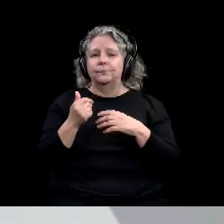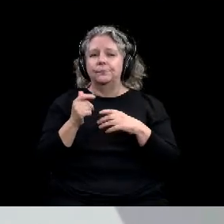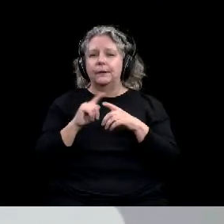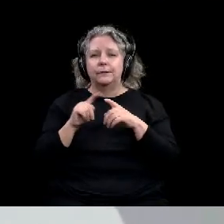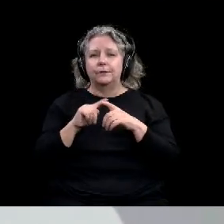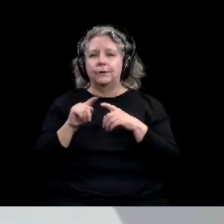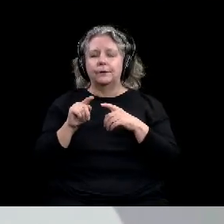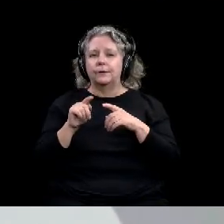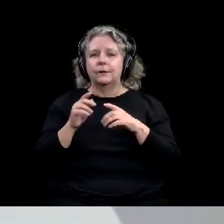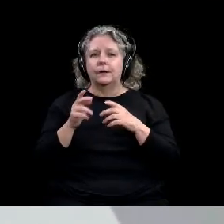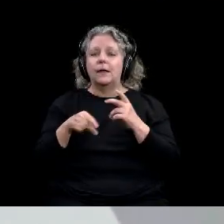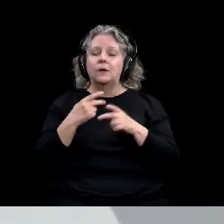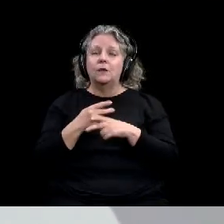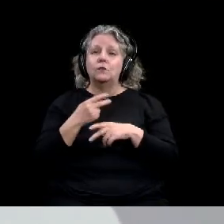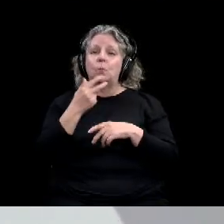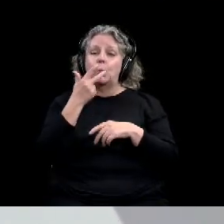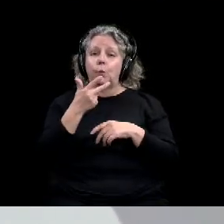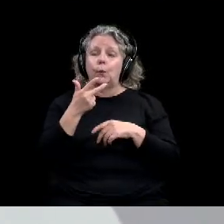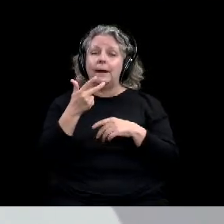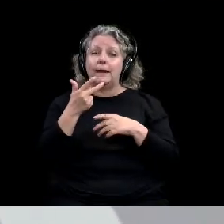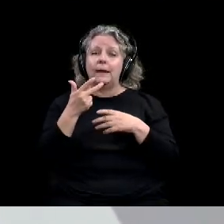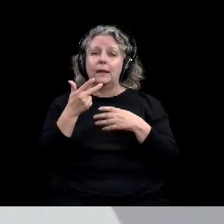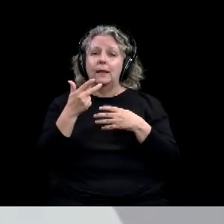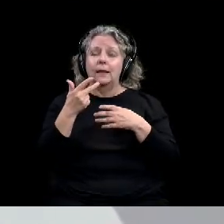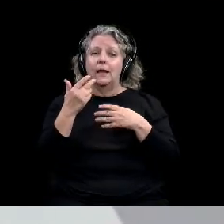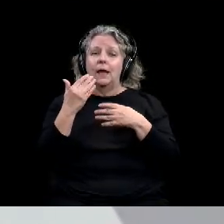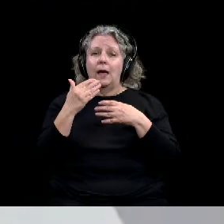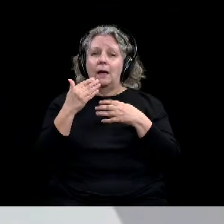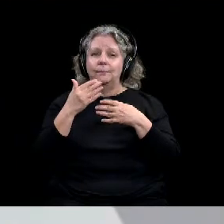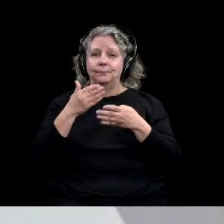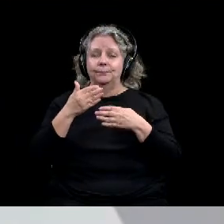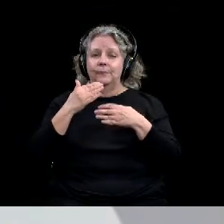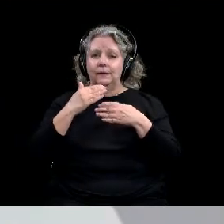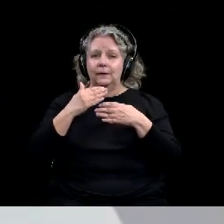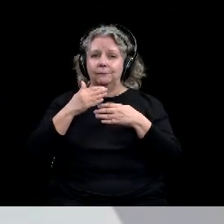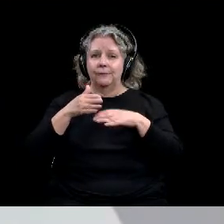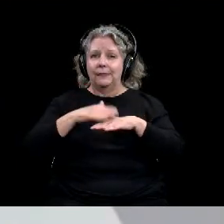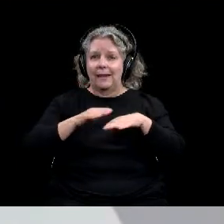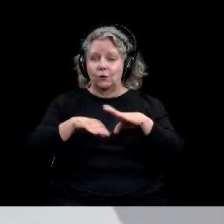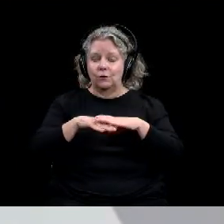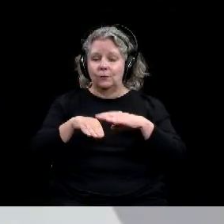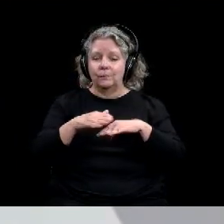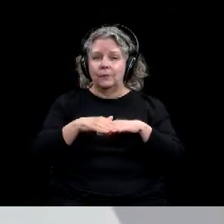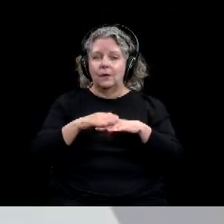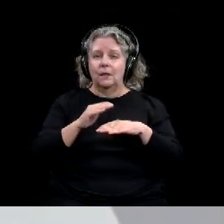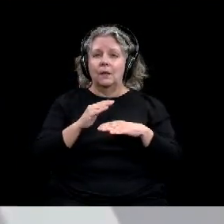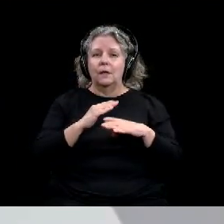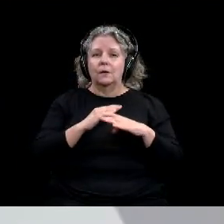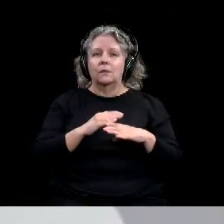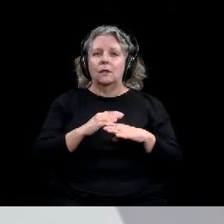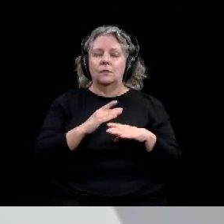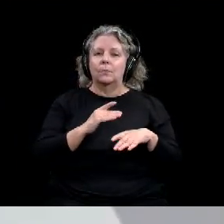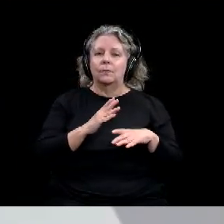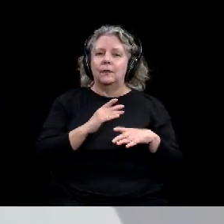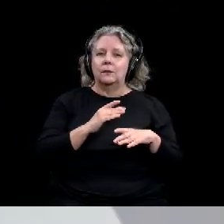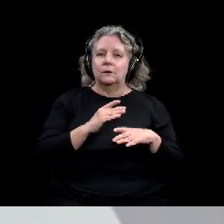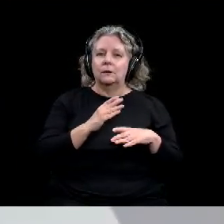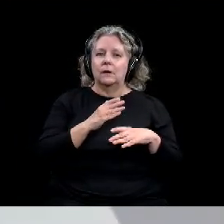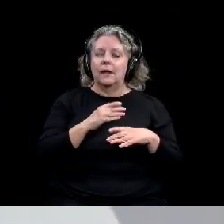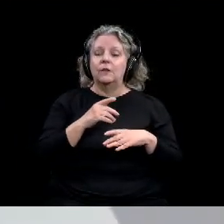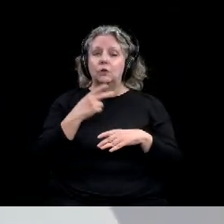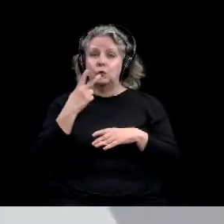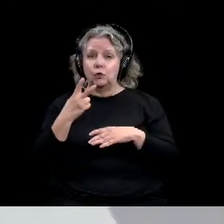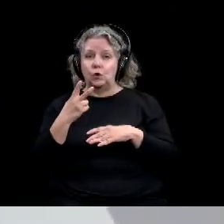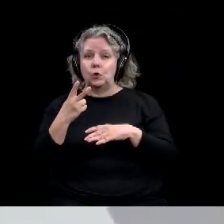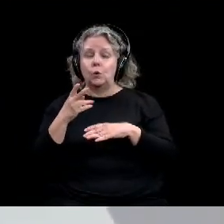particles, and recommended that a 2-layer tightly woven fabric mask with an inner layer of filtering